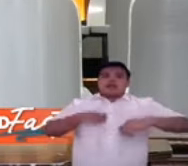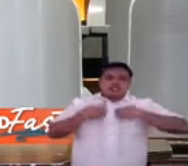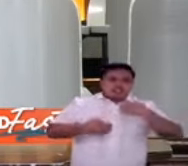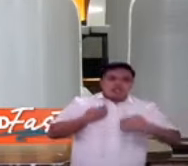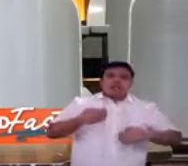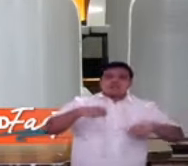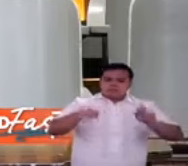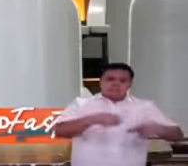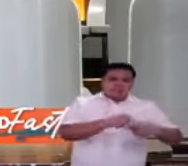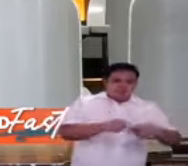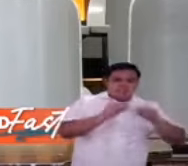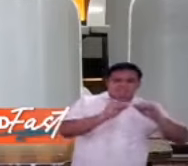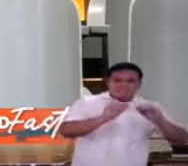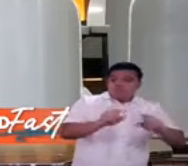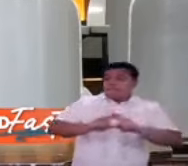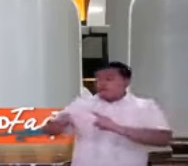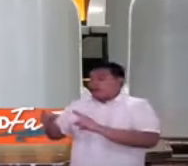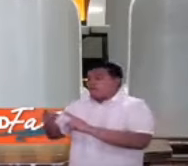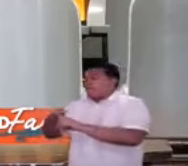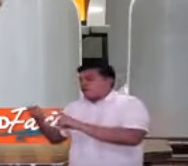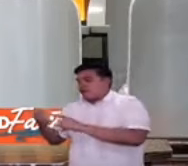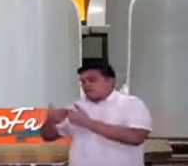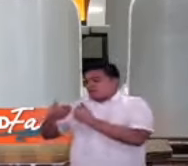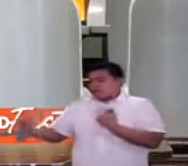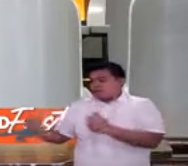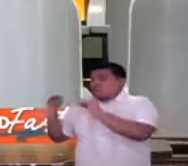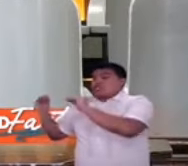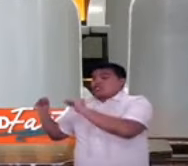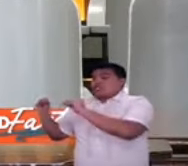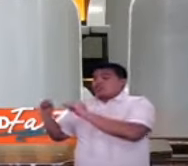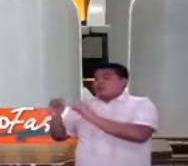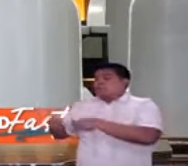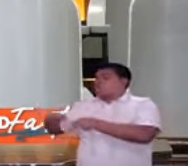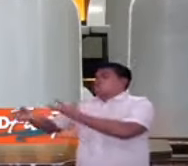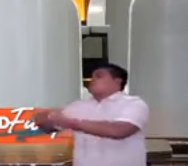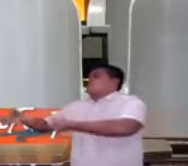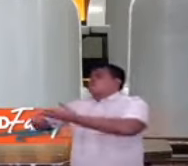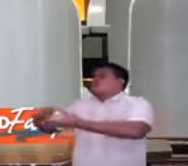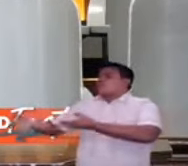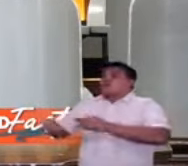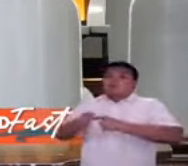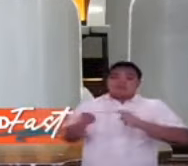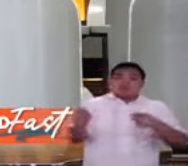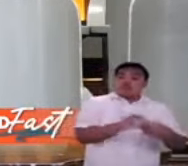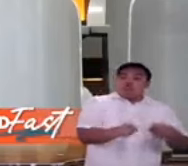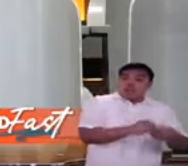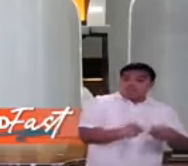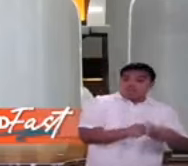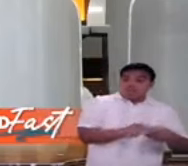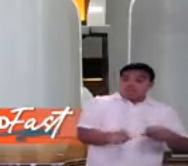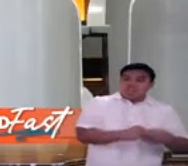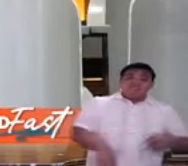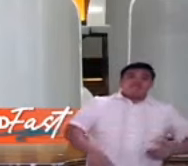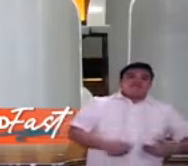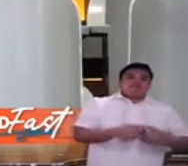drill. Now that's different from teaching. Teaching is you just give information, but when you train,